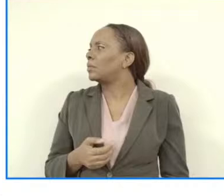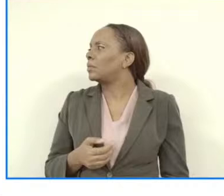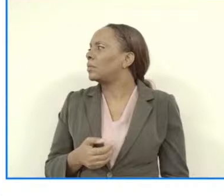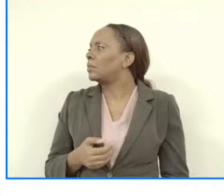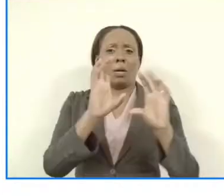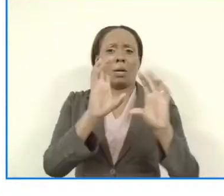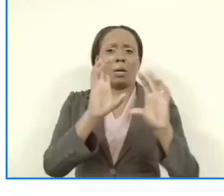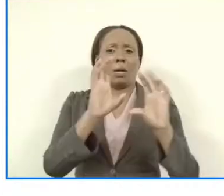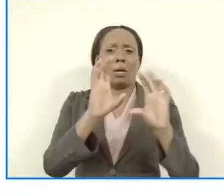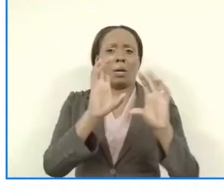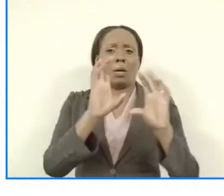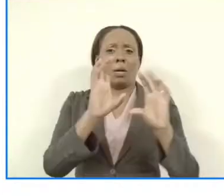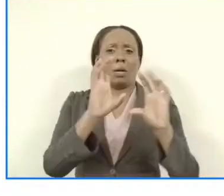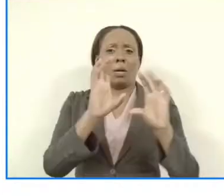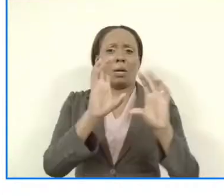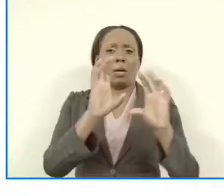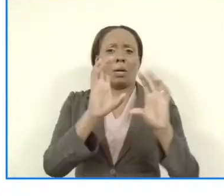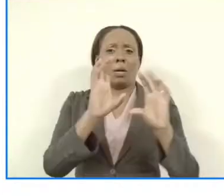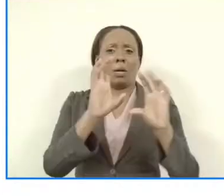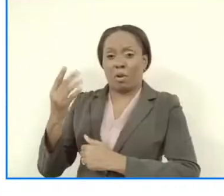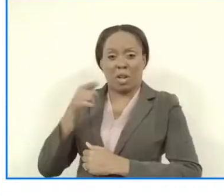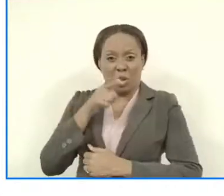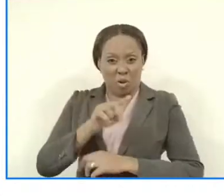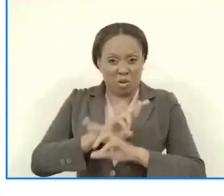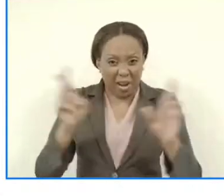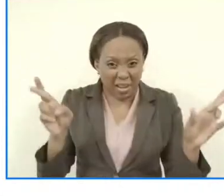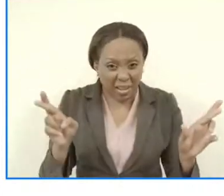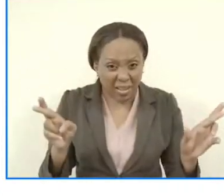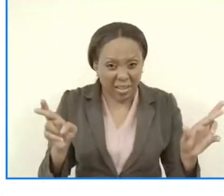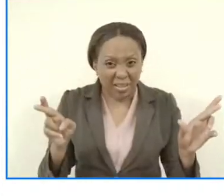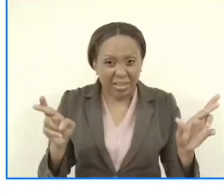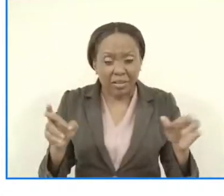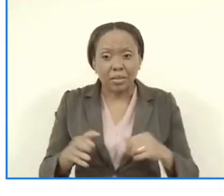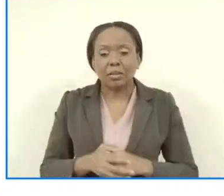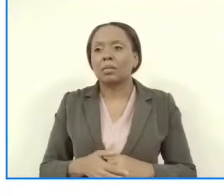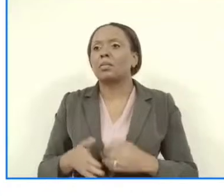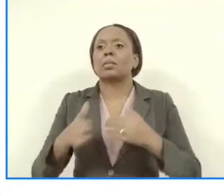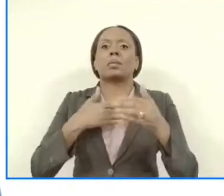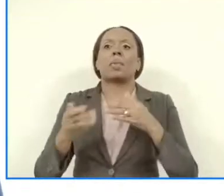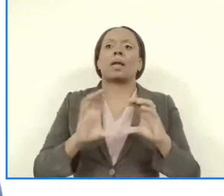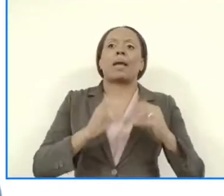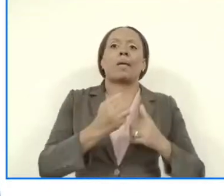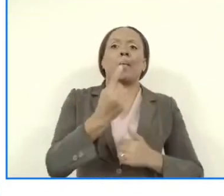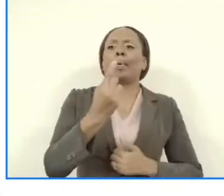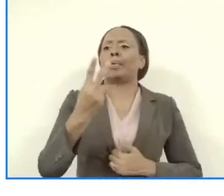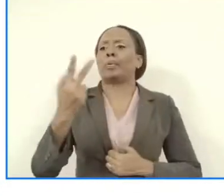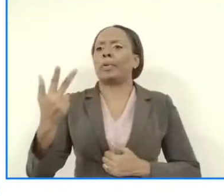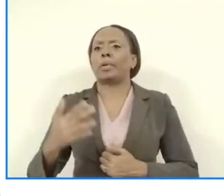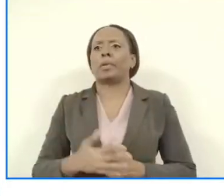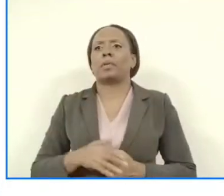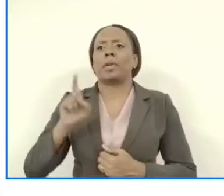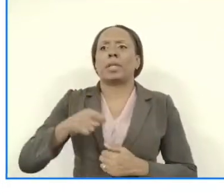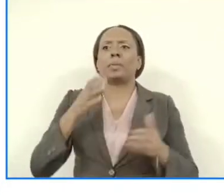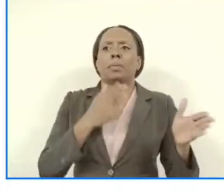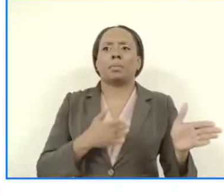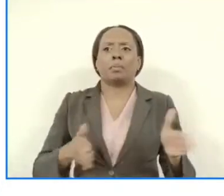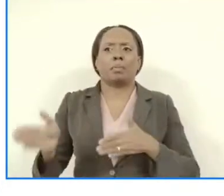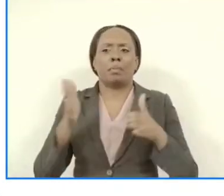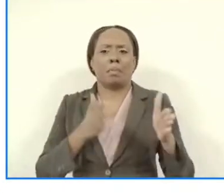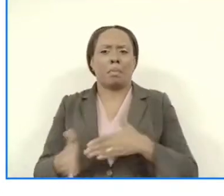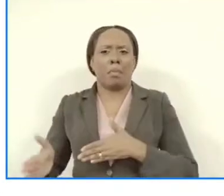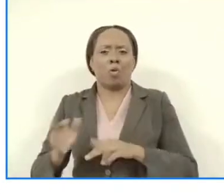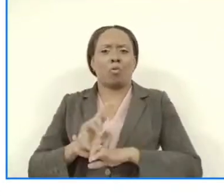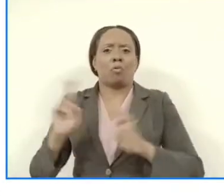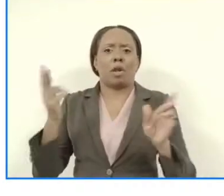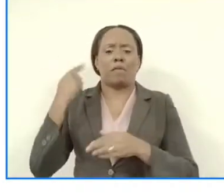as we have seen over the years, sometimes whether it's category 1, 2, or 3, you need to be prepared even for the tropical storms. Like we would